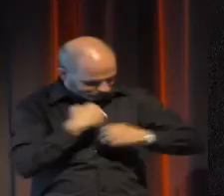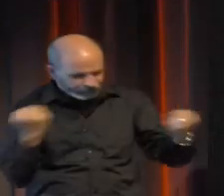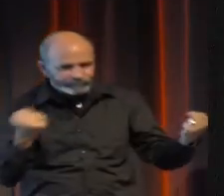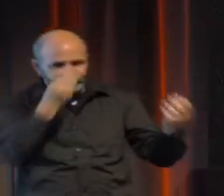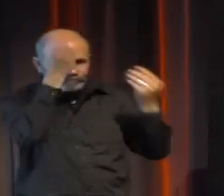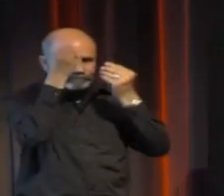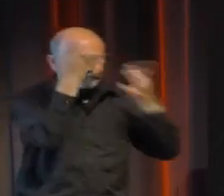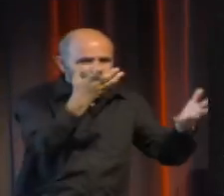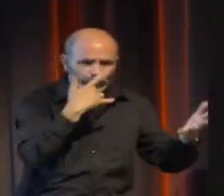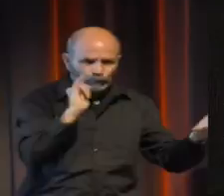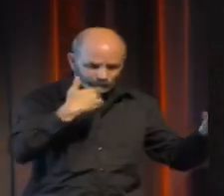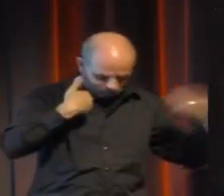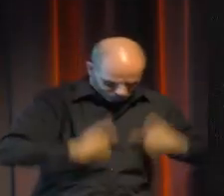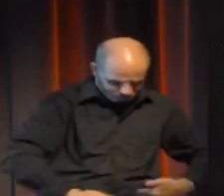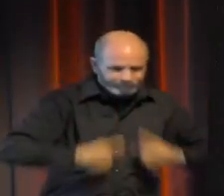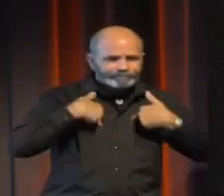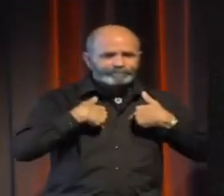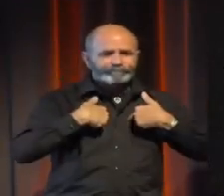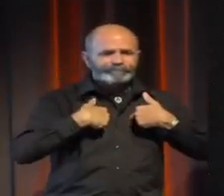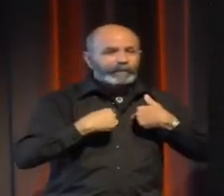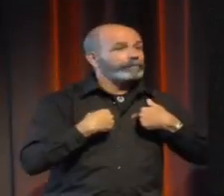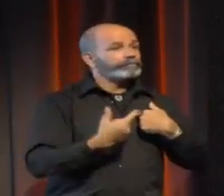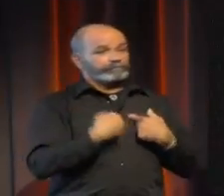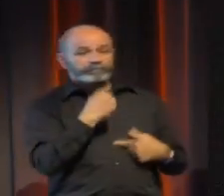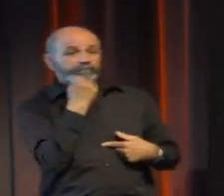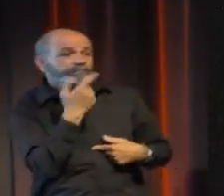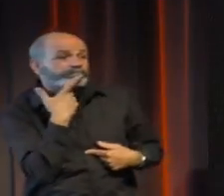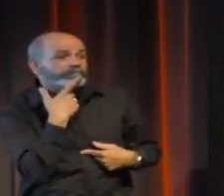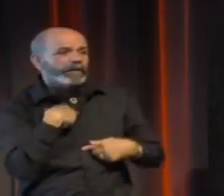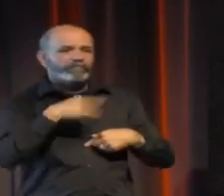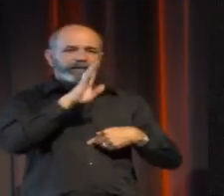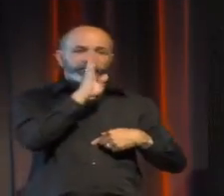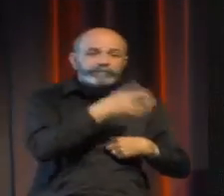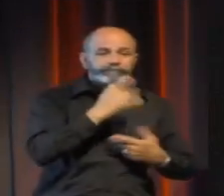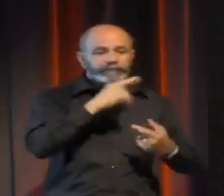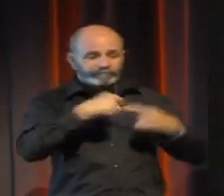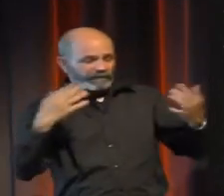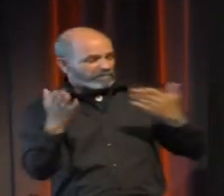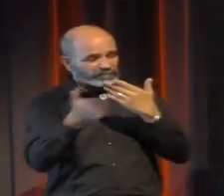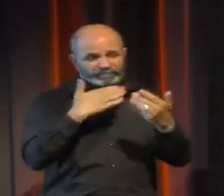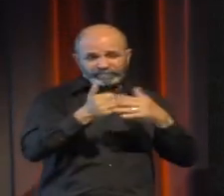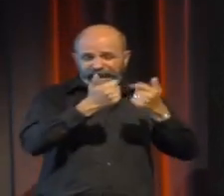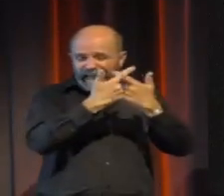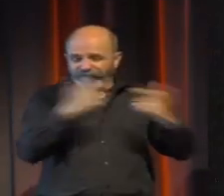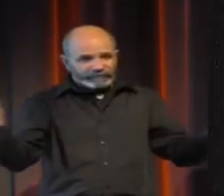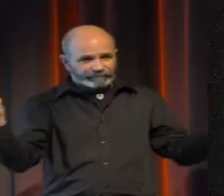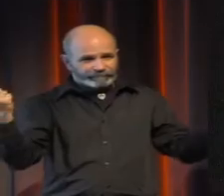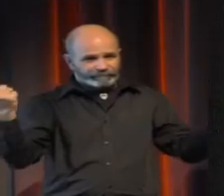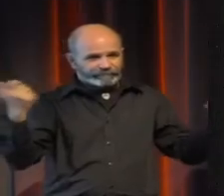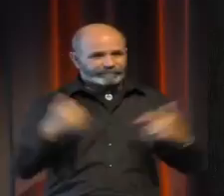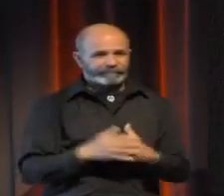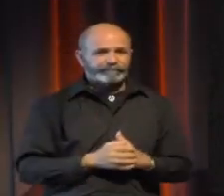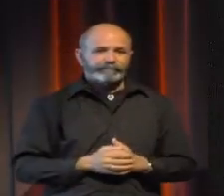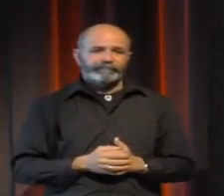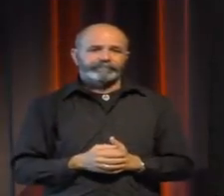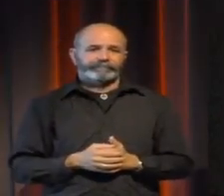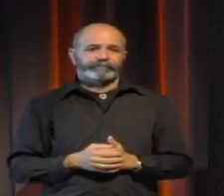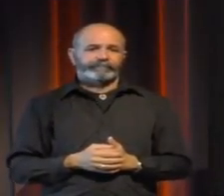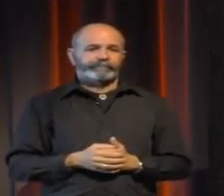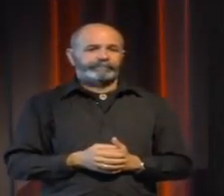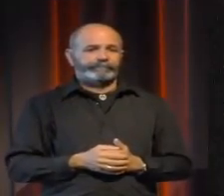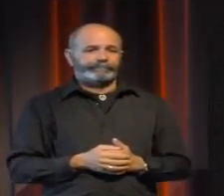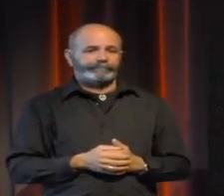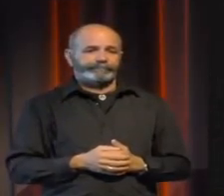and our sexualities. Let's just take a minute and pinpoint one of those subjects. So, regarding specifically